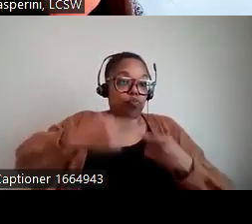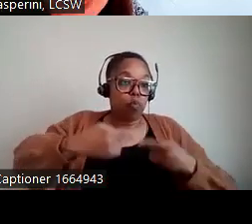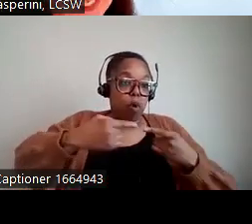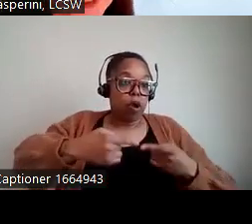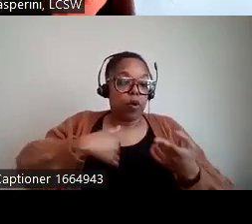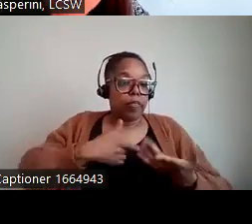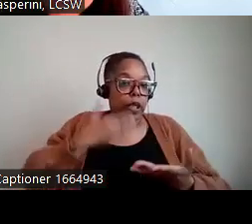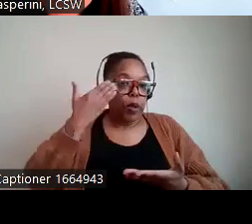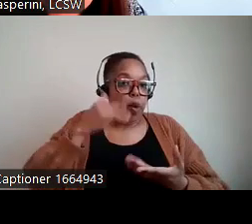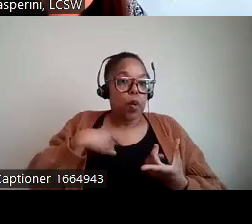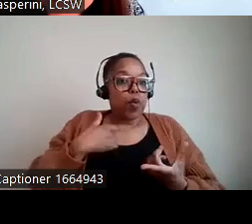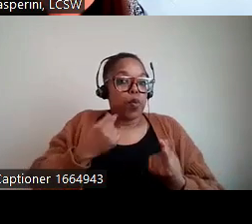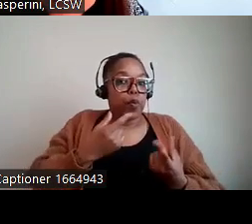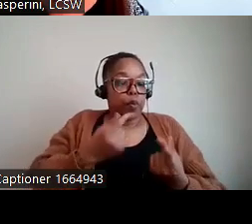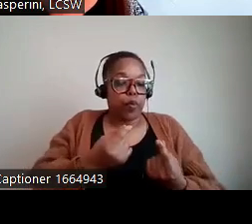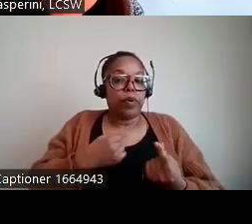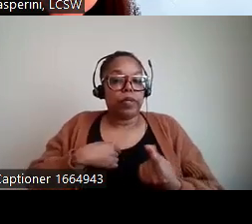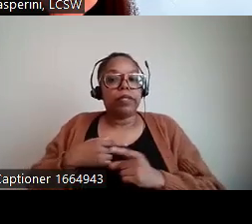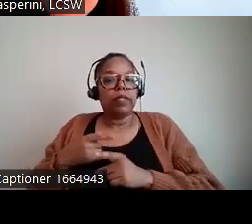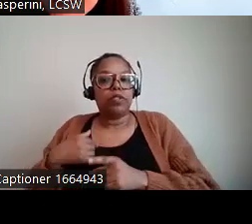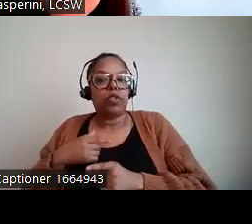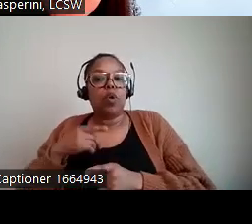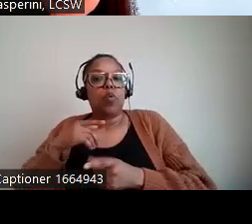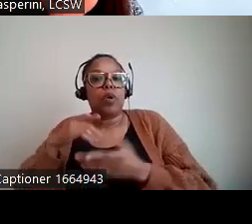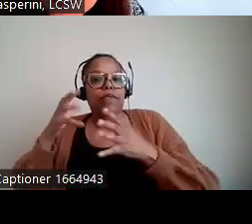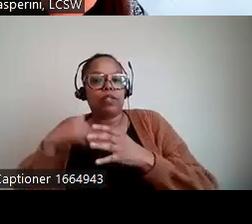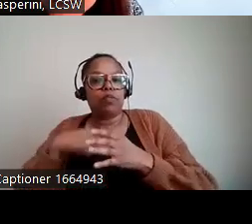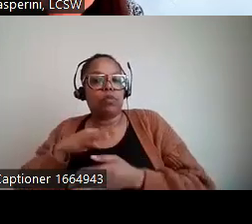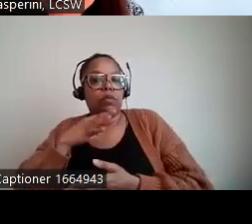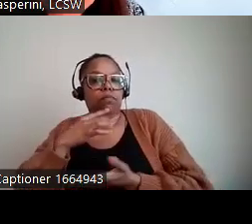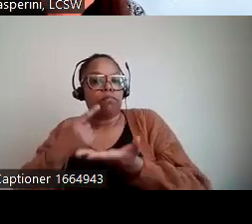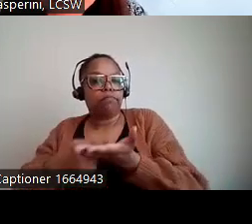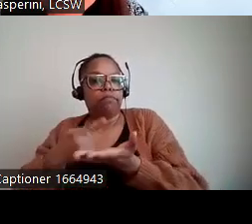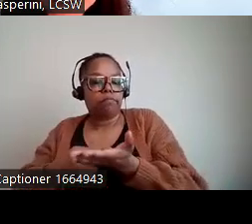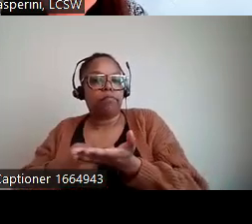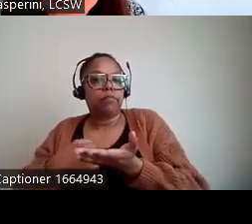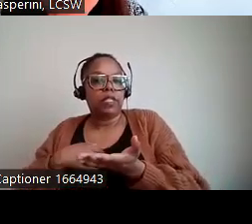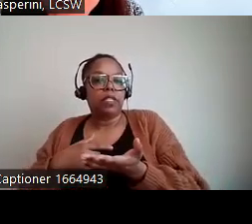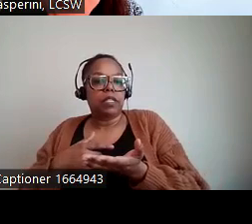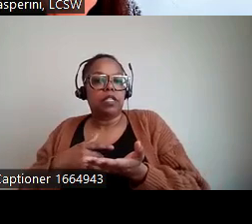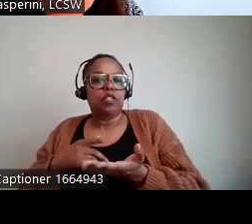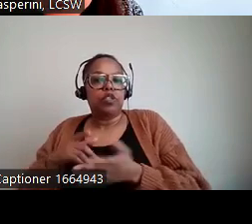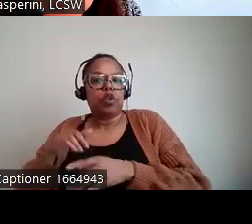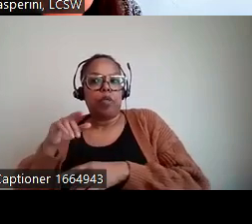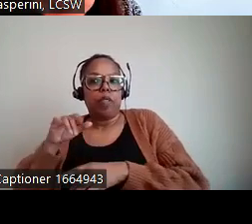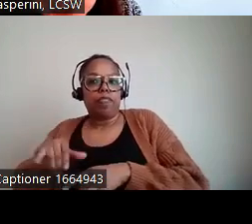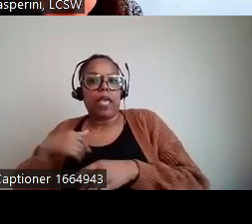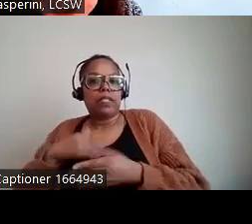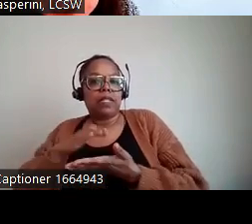office. We can set up the appointment before they leave their pediatrician, and they know that they're going to be seen. So it's a really nice partnership with